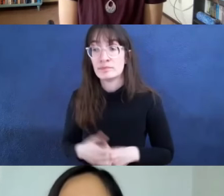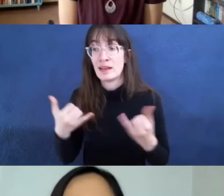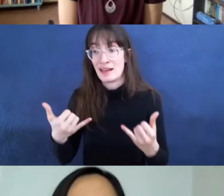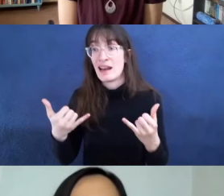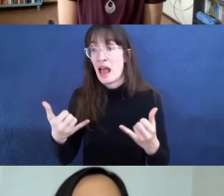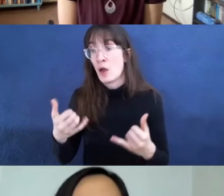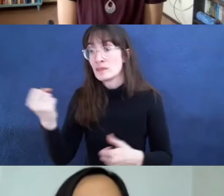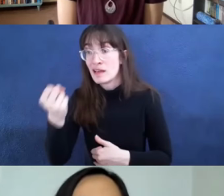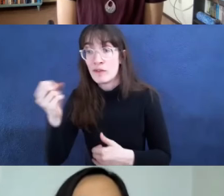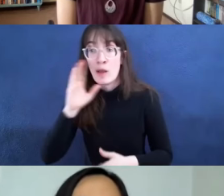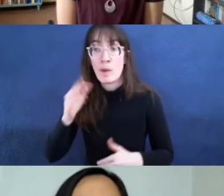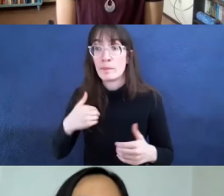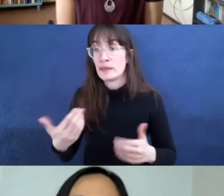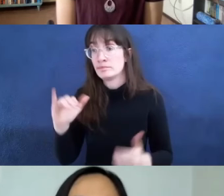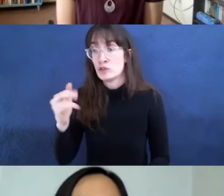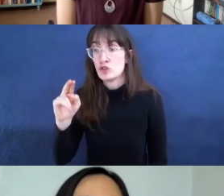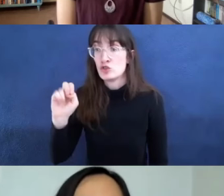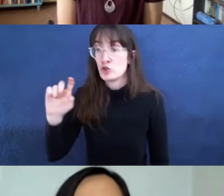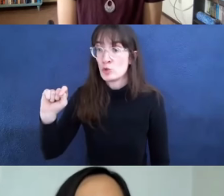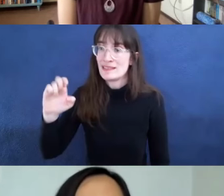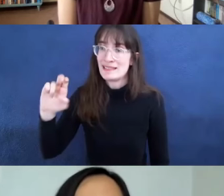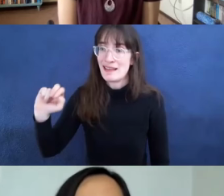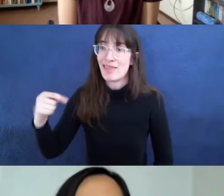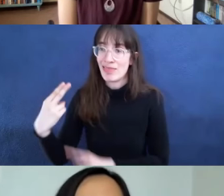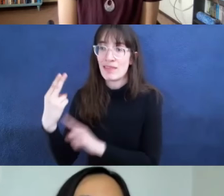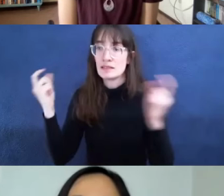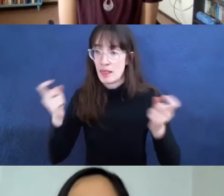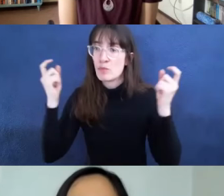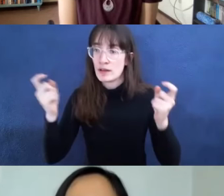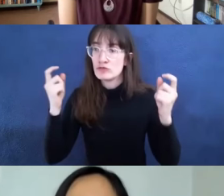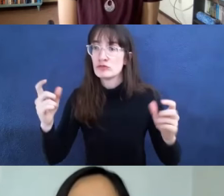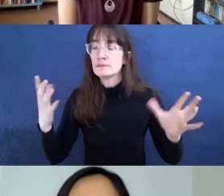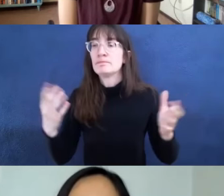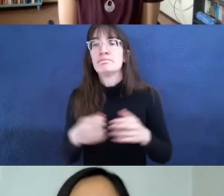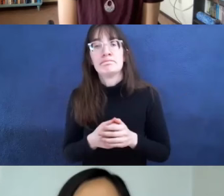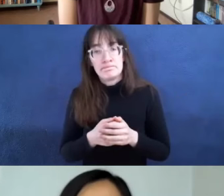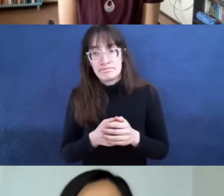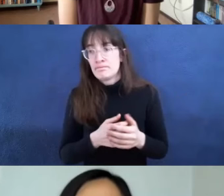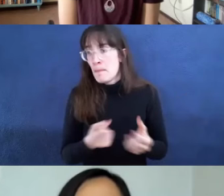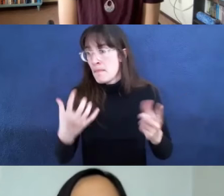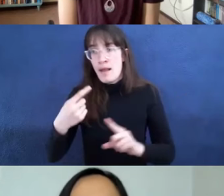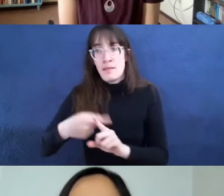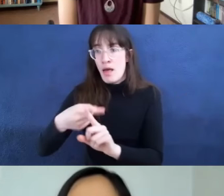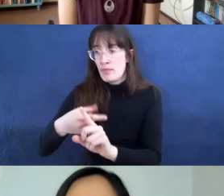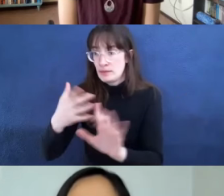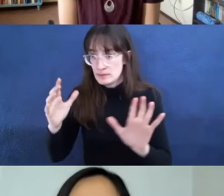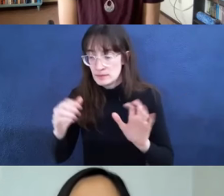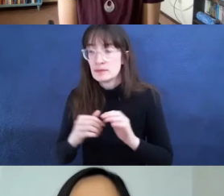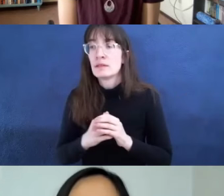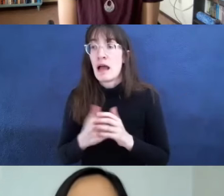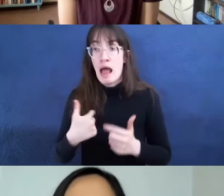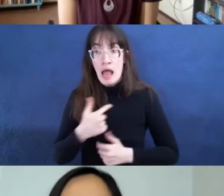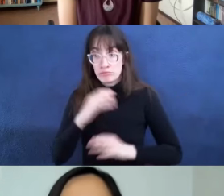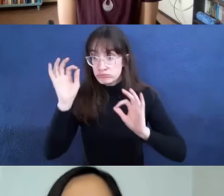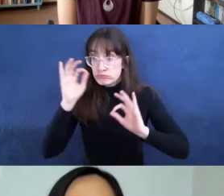Juneteenth. And there were so many other months of this month that I wasn't aware of